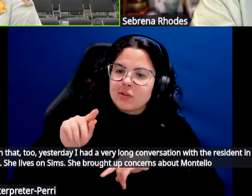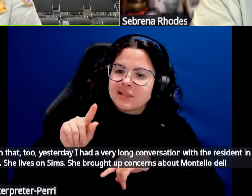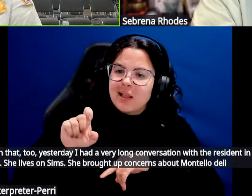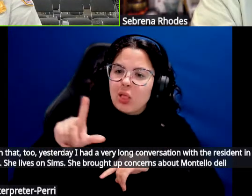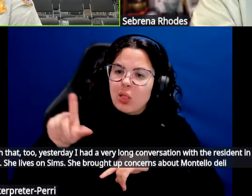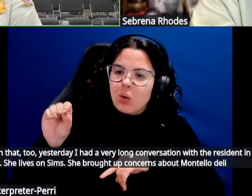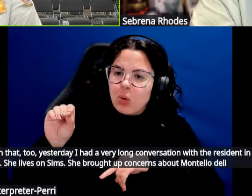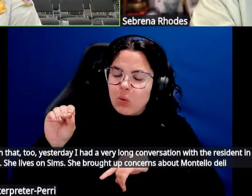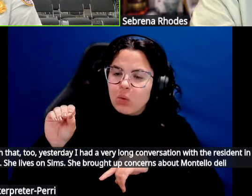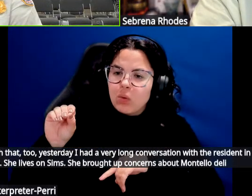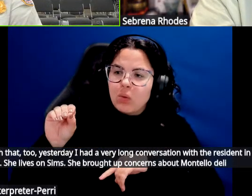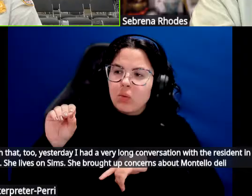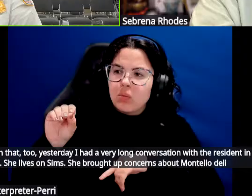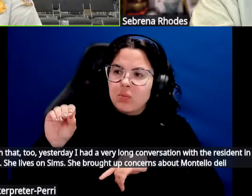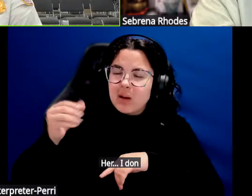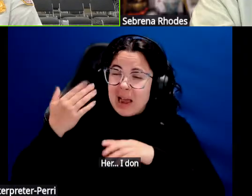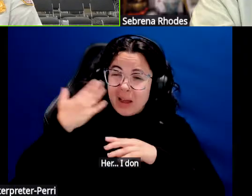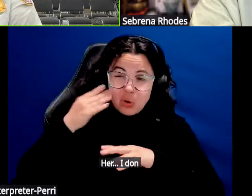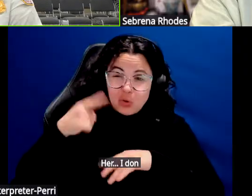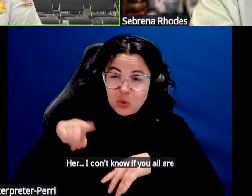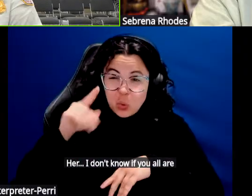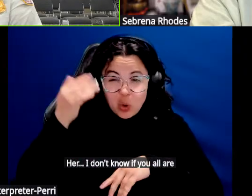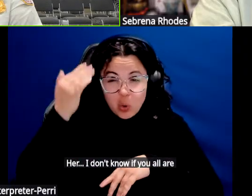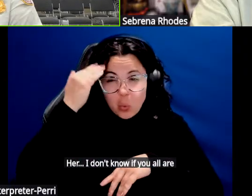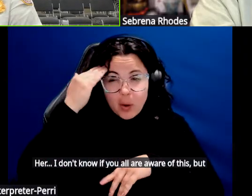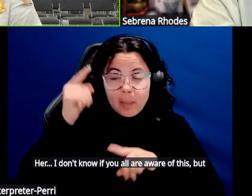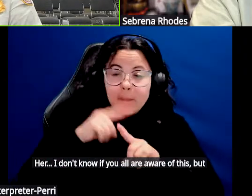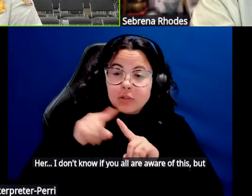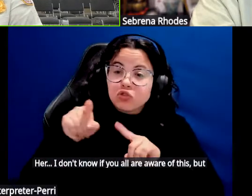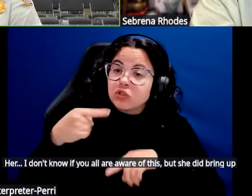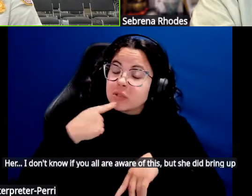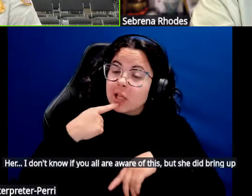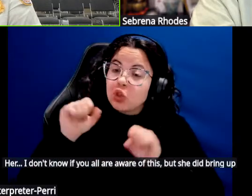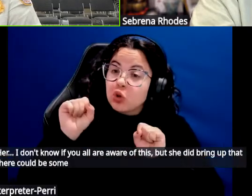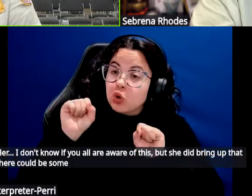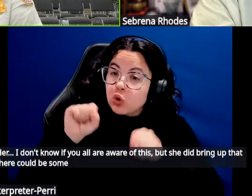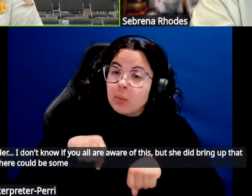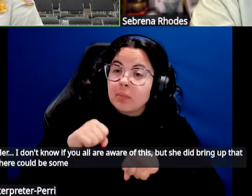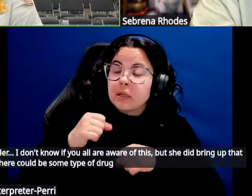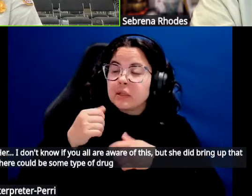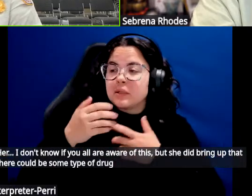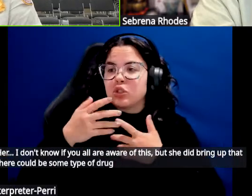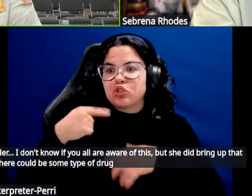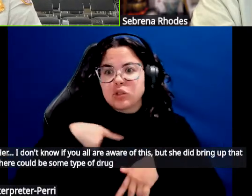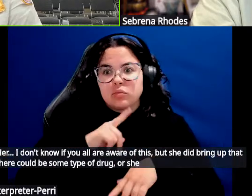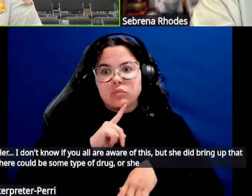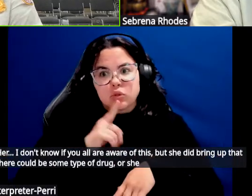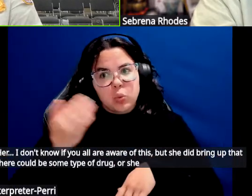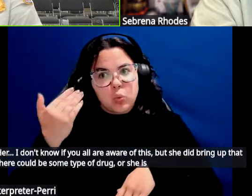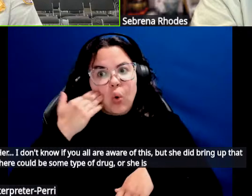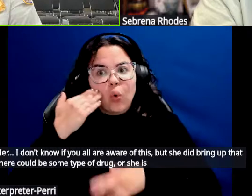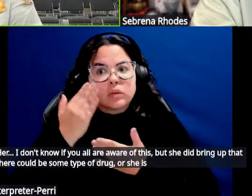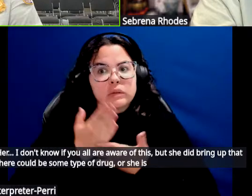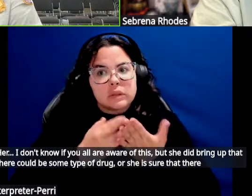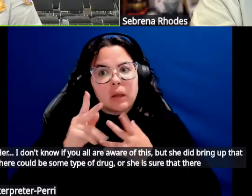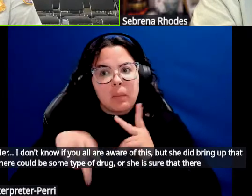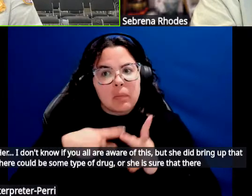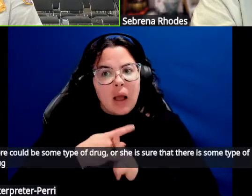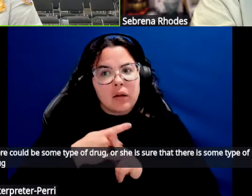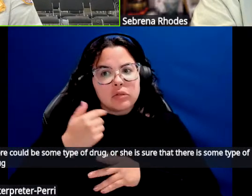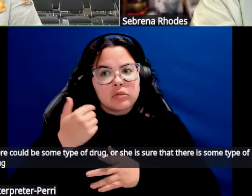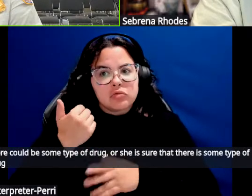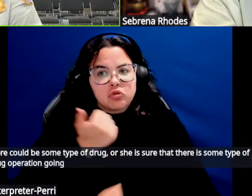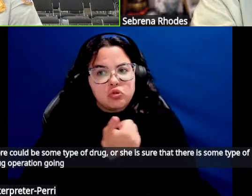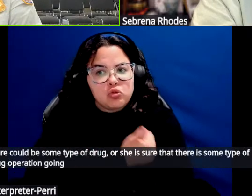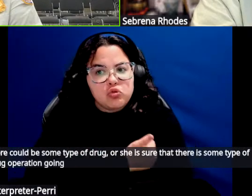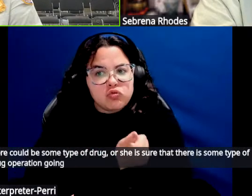I don't know if you all are aware of this, but she did bring up that there could be some type of drug, or she is sure that there is some type of drug operation going